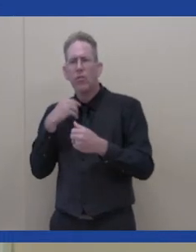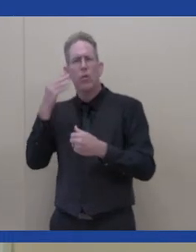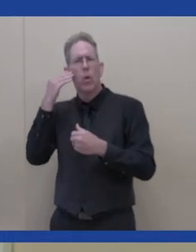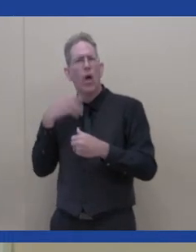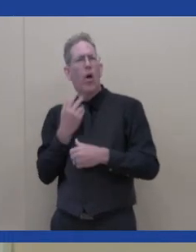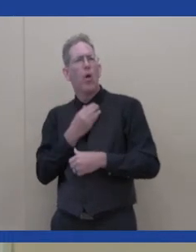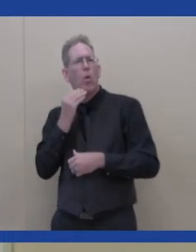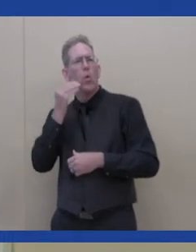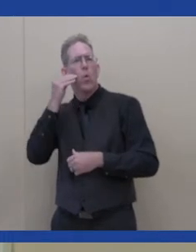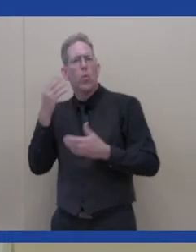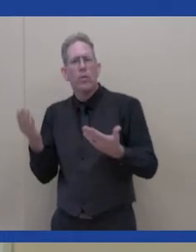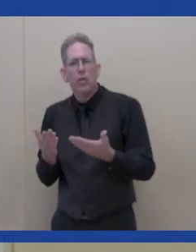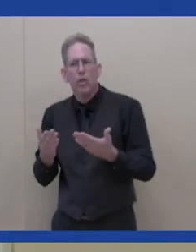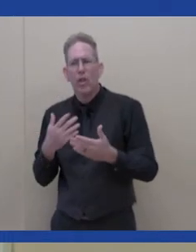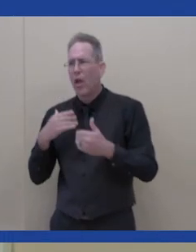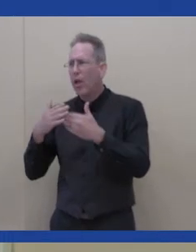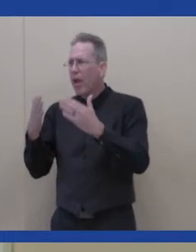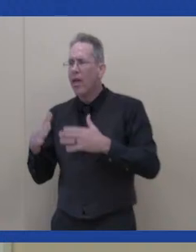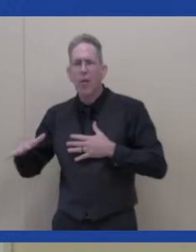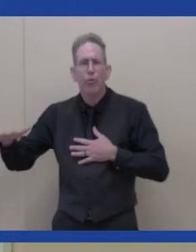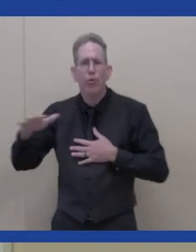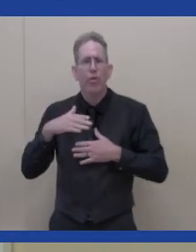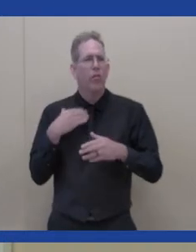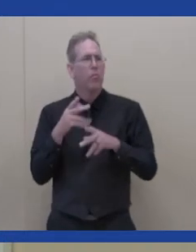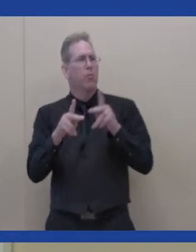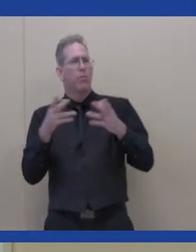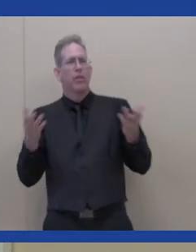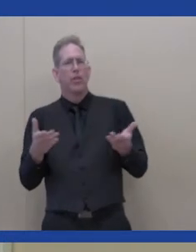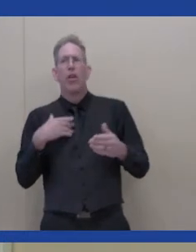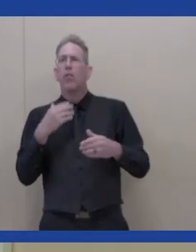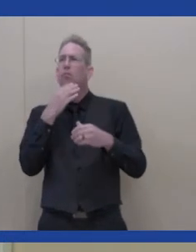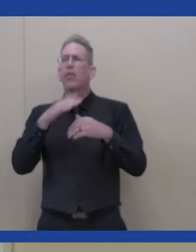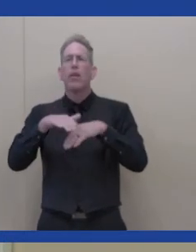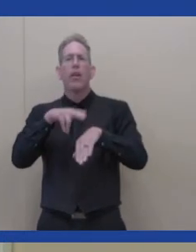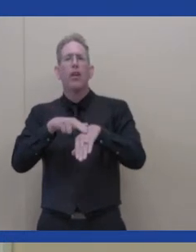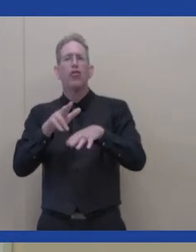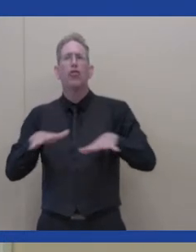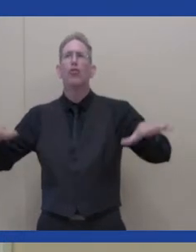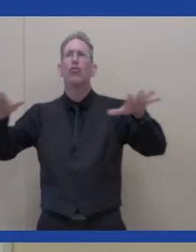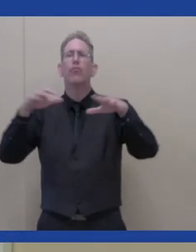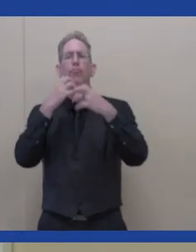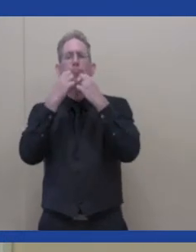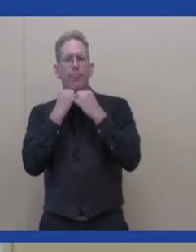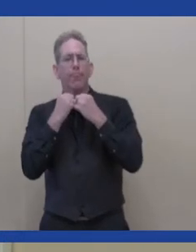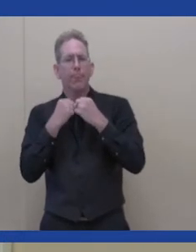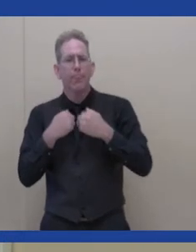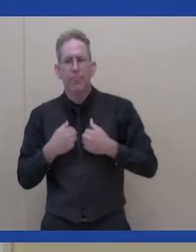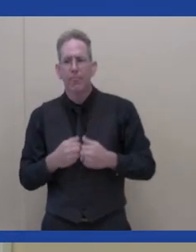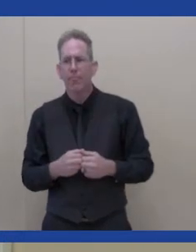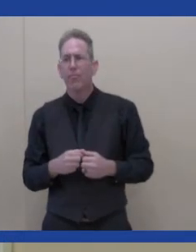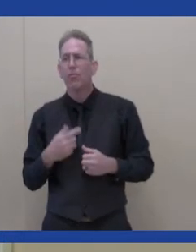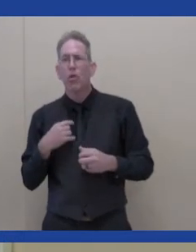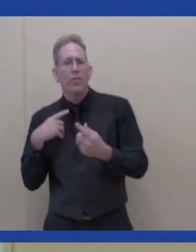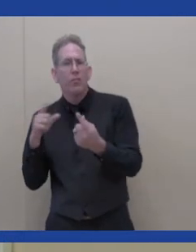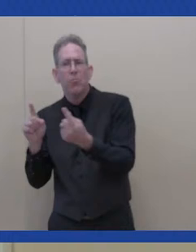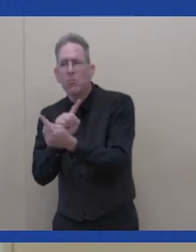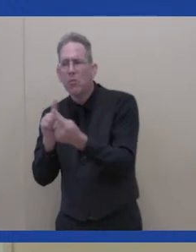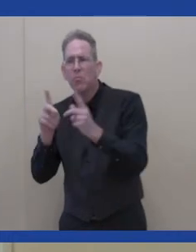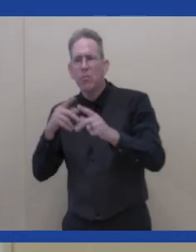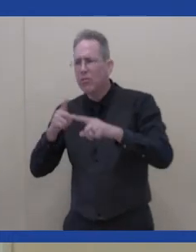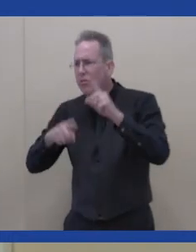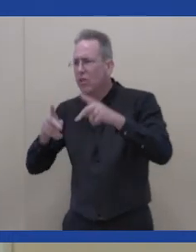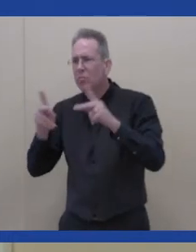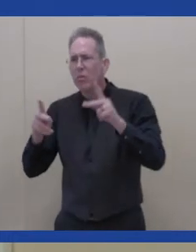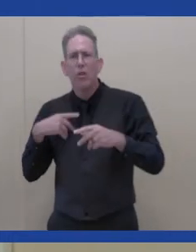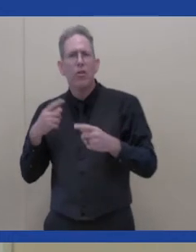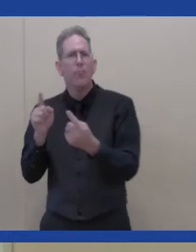our city. Throughout this election season, I've engaged with residents of all political and economic backgrounds. And what shone